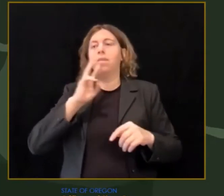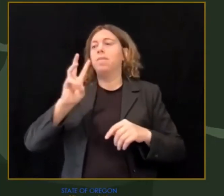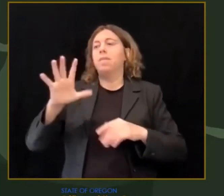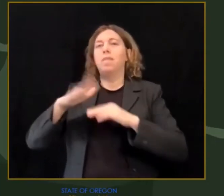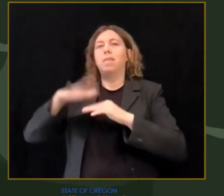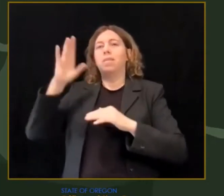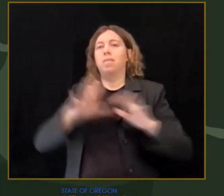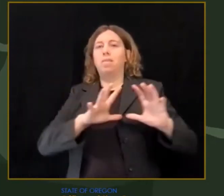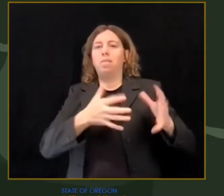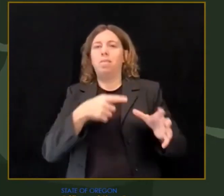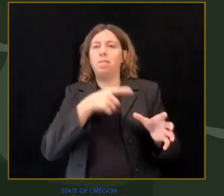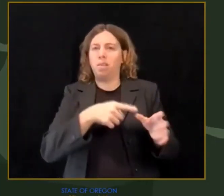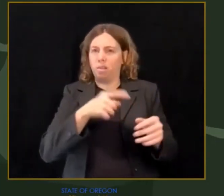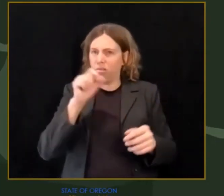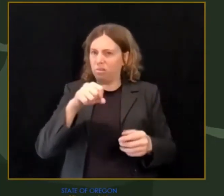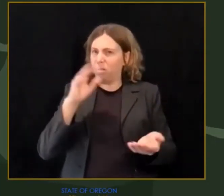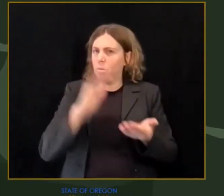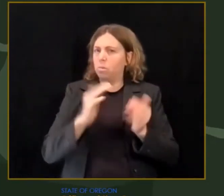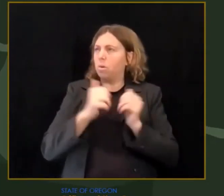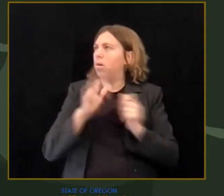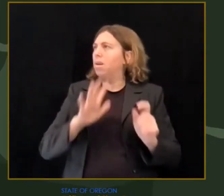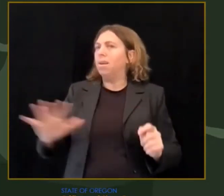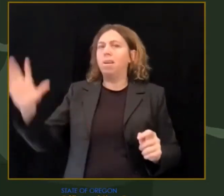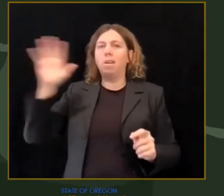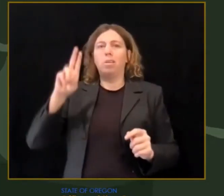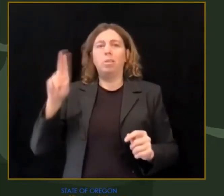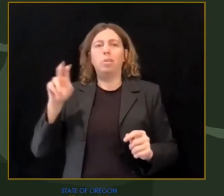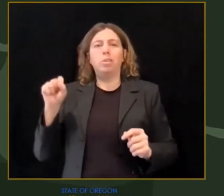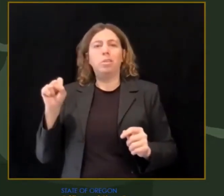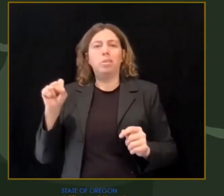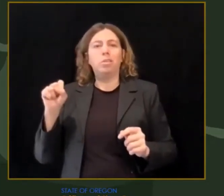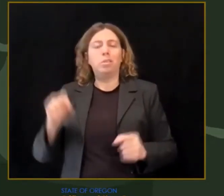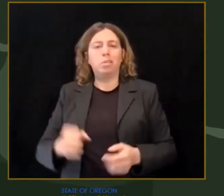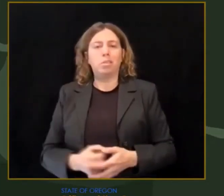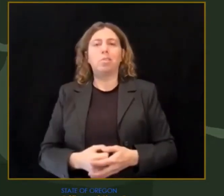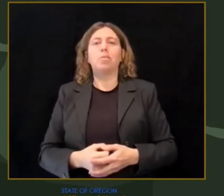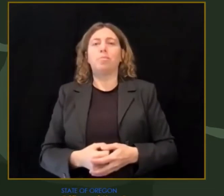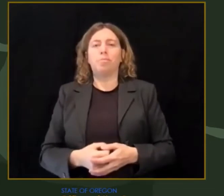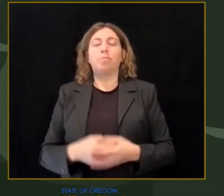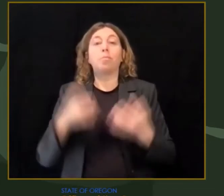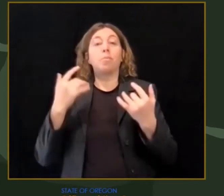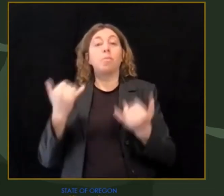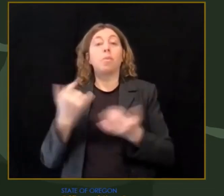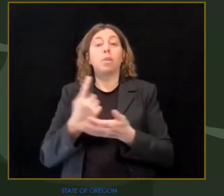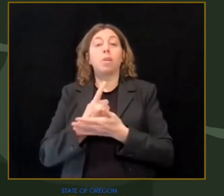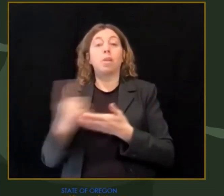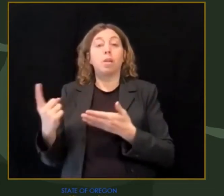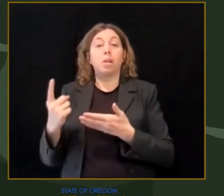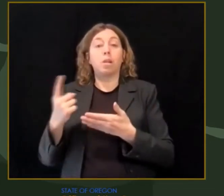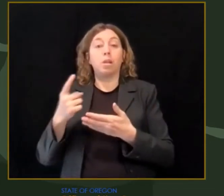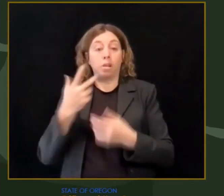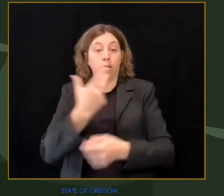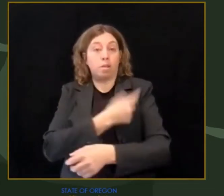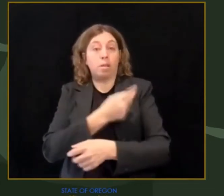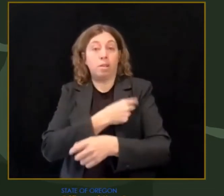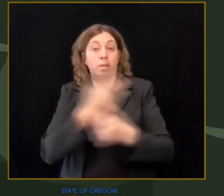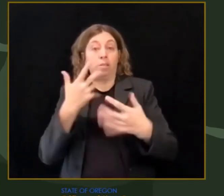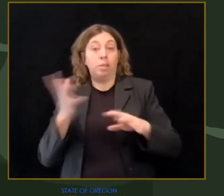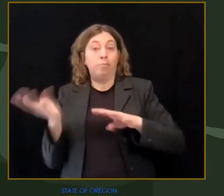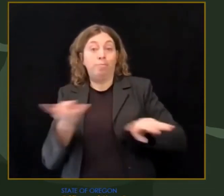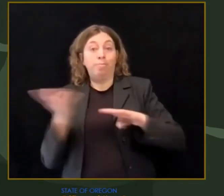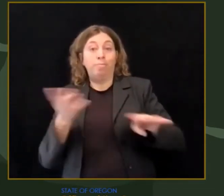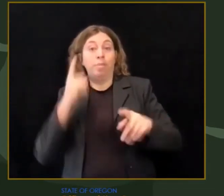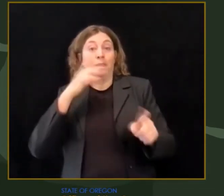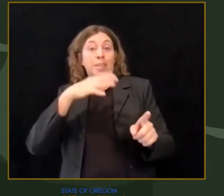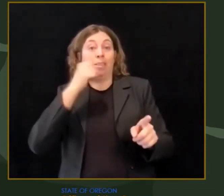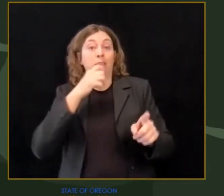dose vaccinations for all seniors living in nursing homes and long-term care settings that wanted the